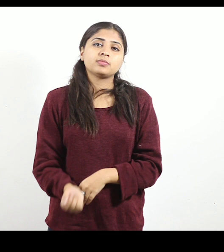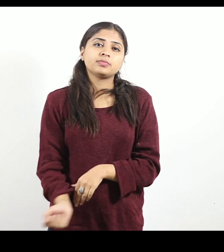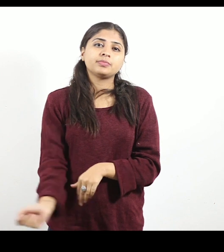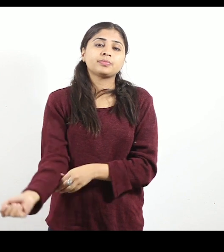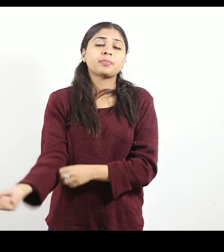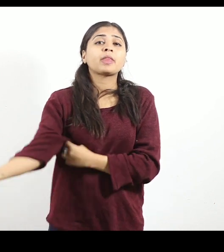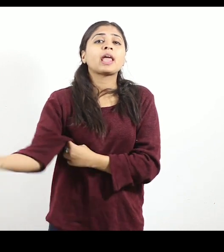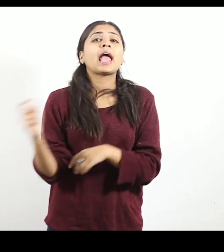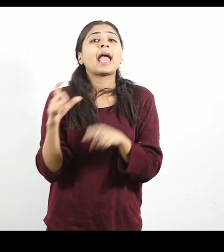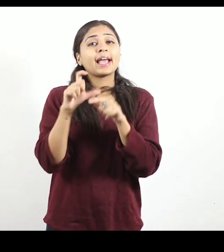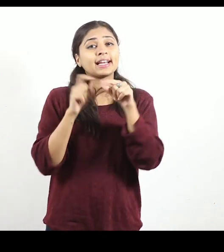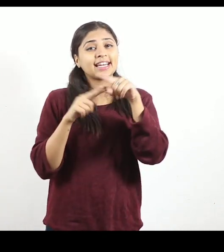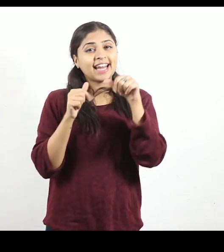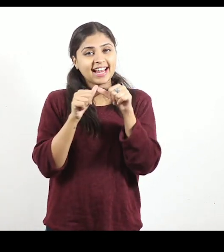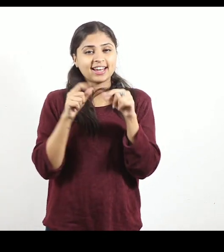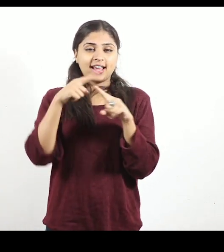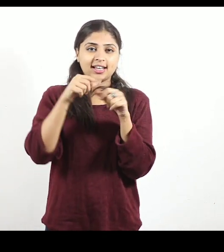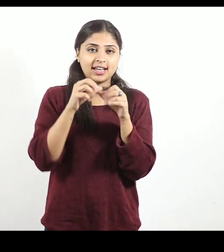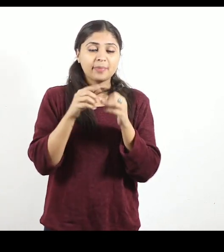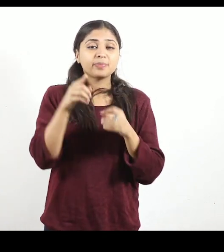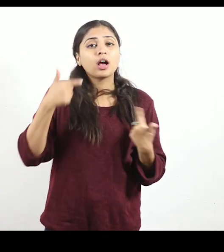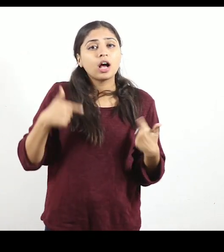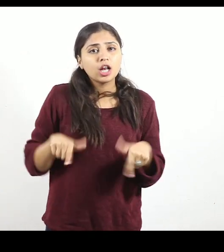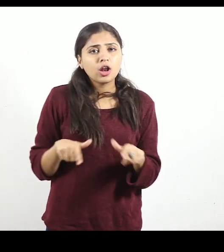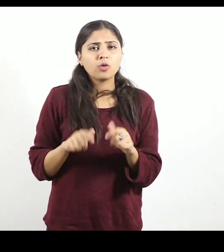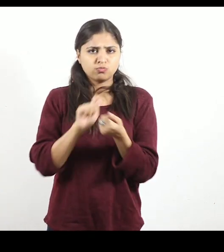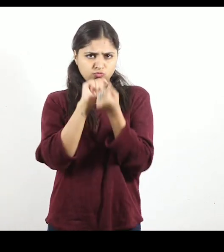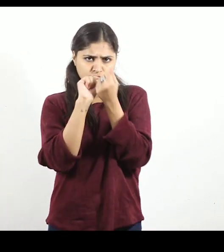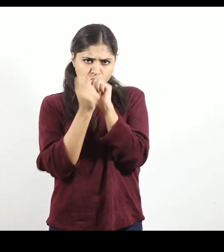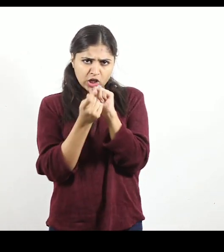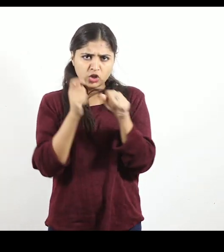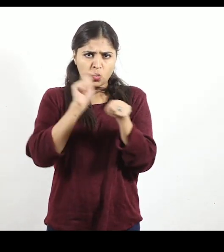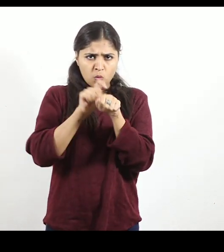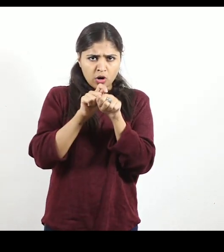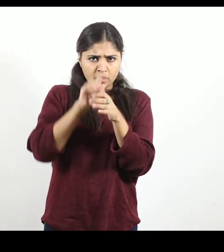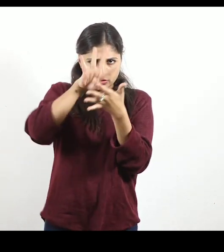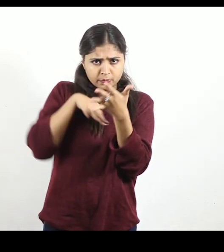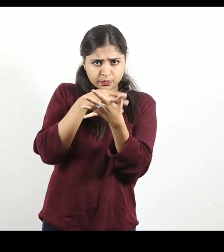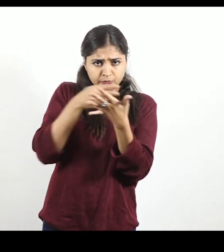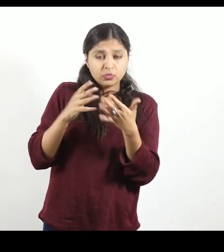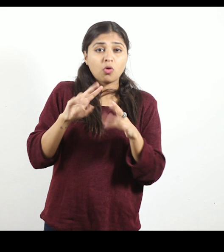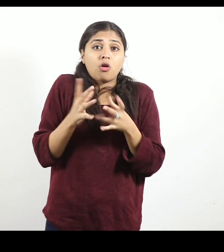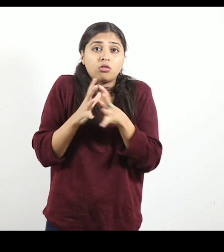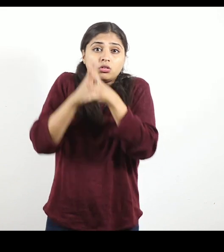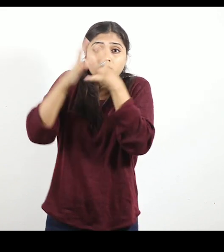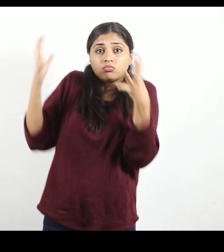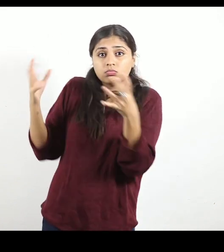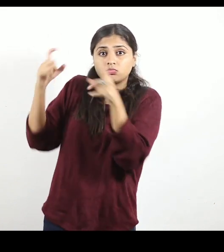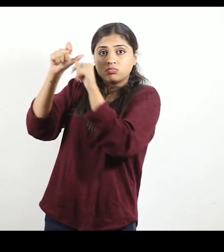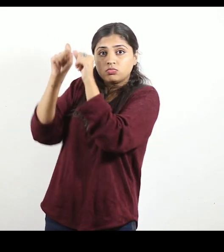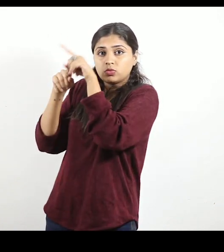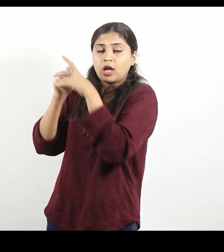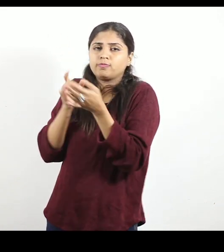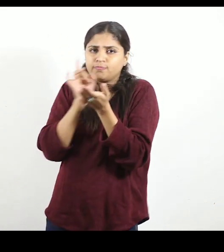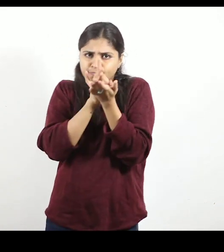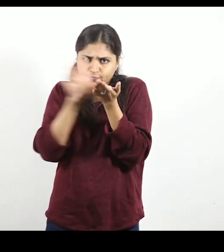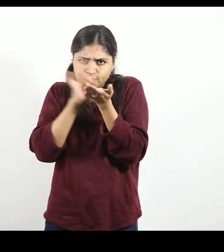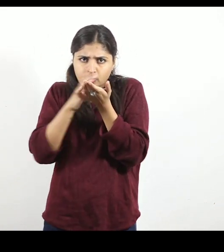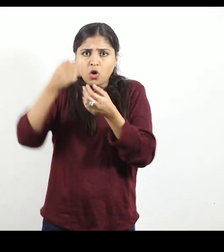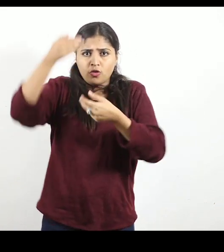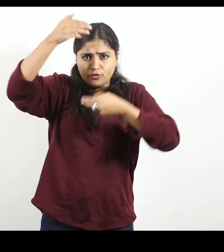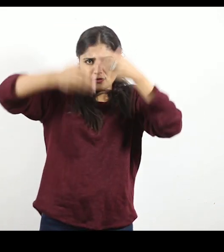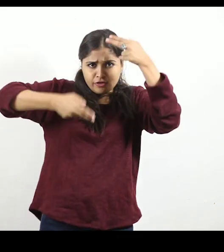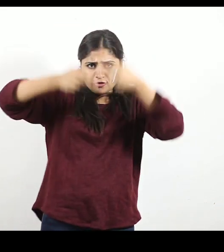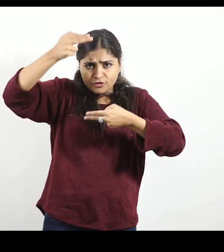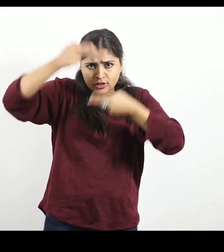Data tab. This tab allows you to modify worksheets with large amounts of data by sorting and filtering as well as analyzing and